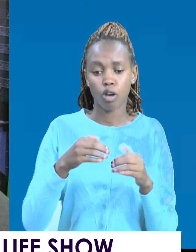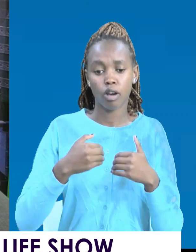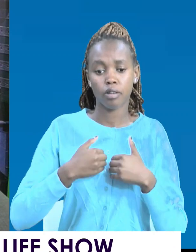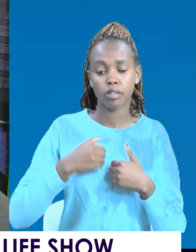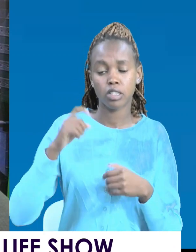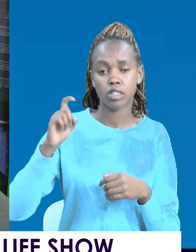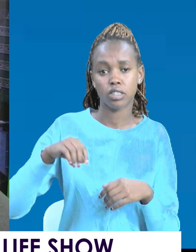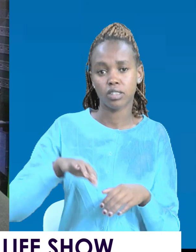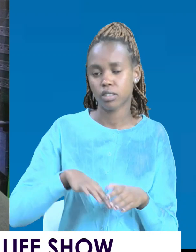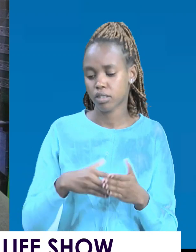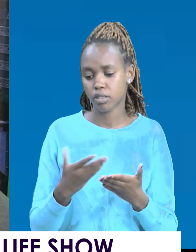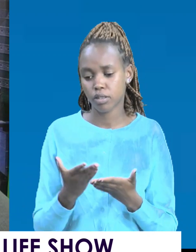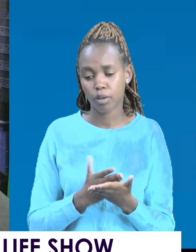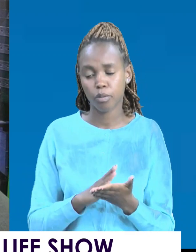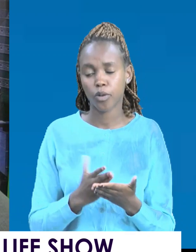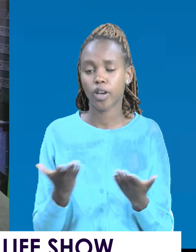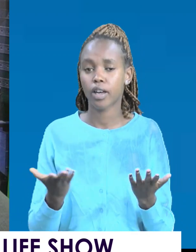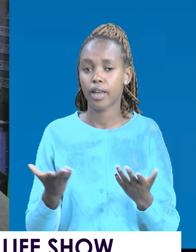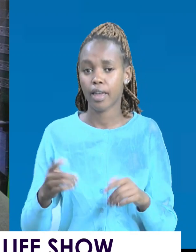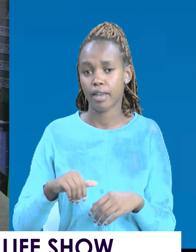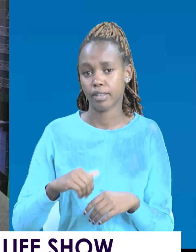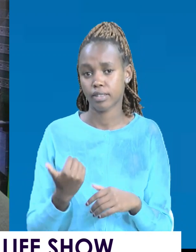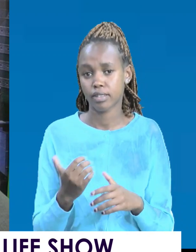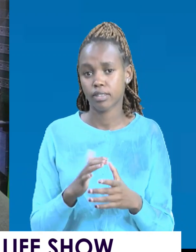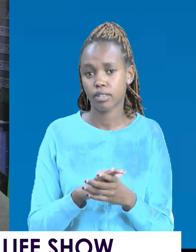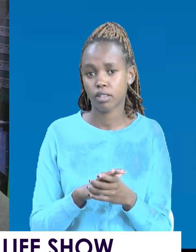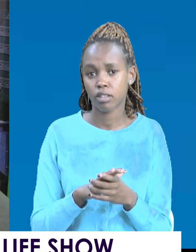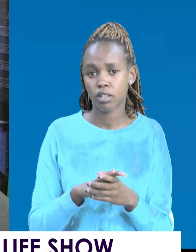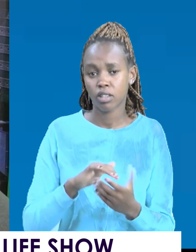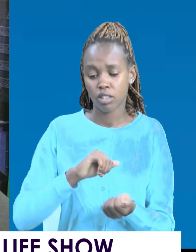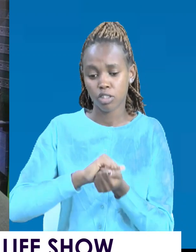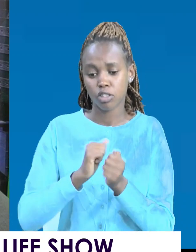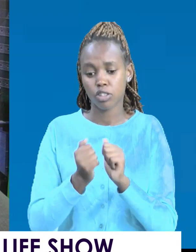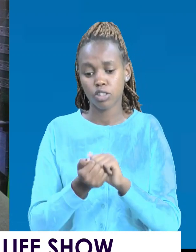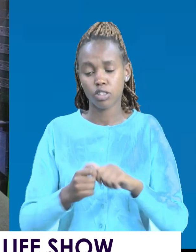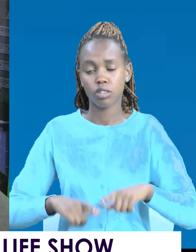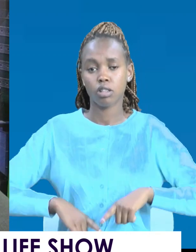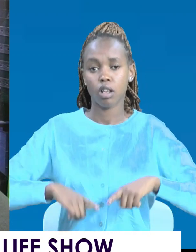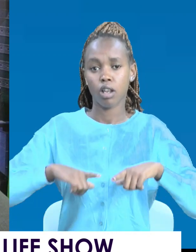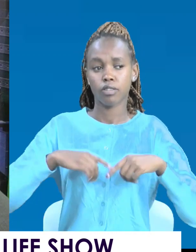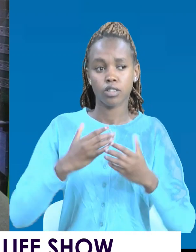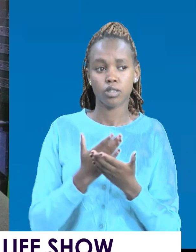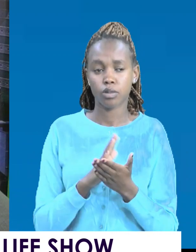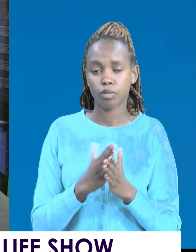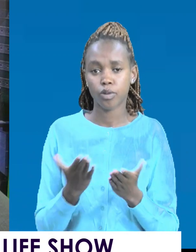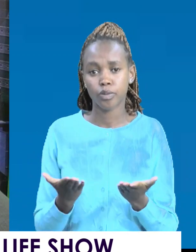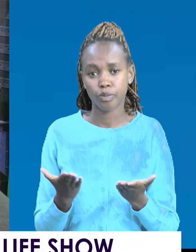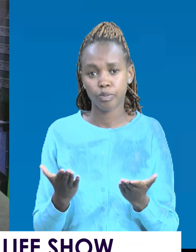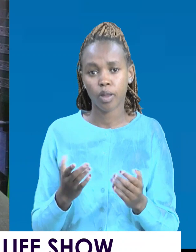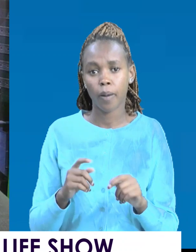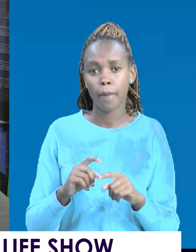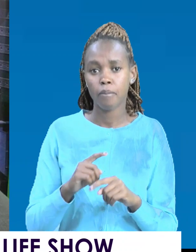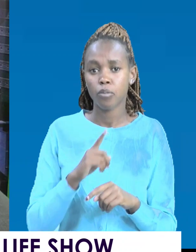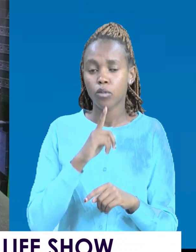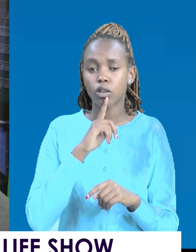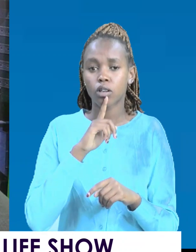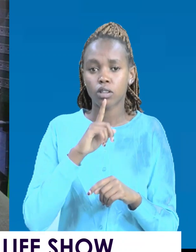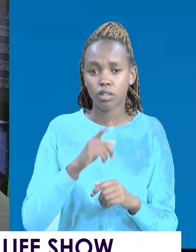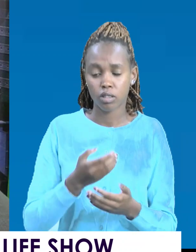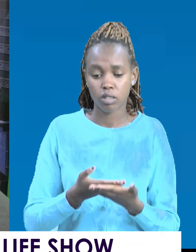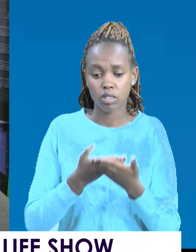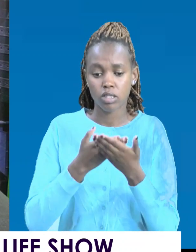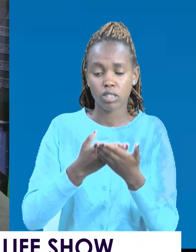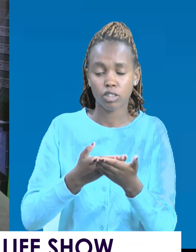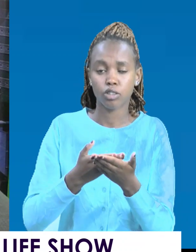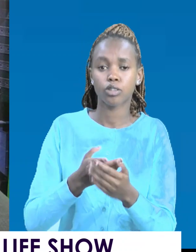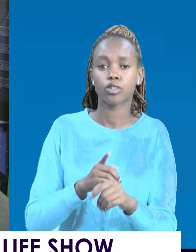you have, it can shine somewhere. It can change a life somewhere. Make sure you give yourself some